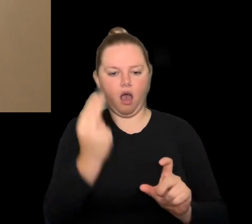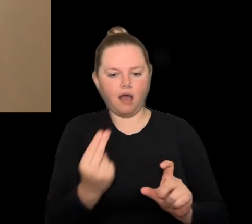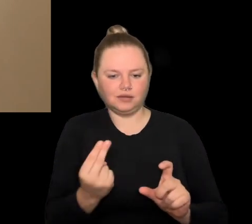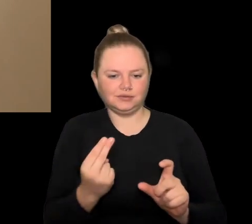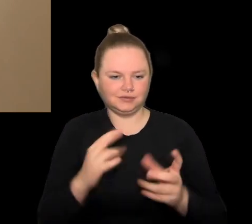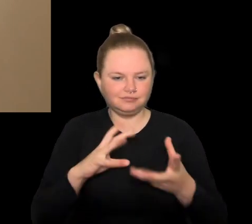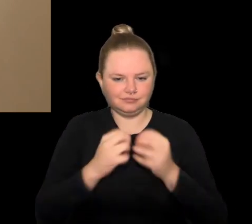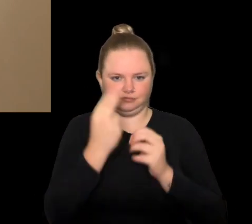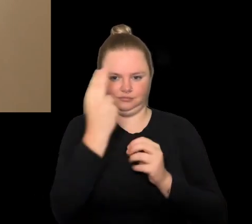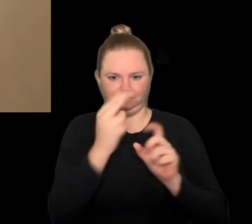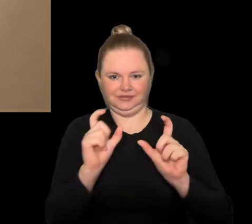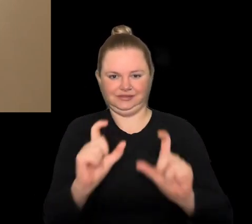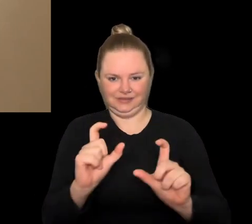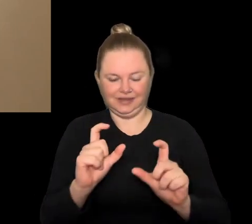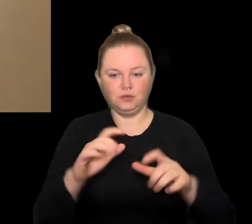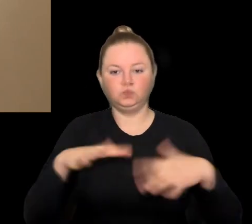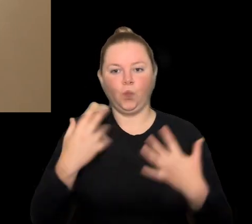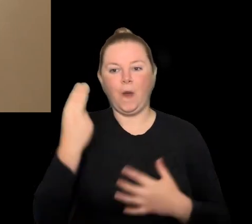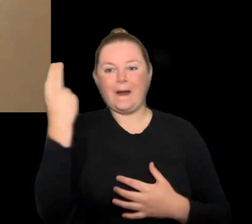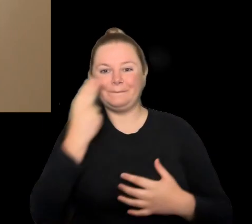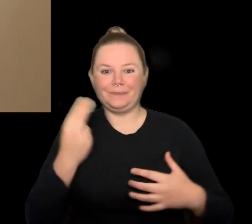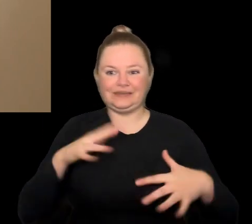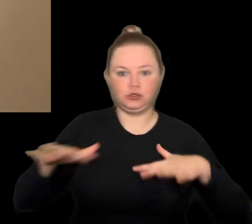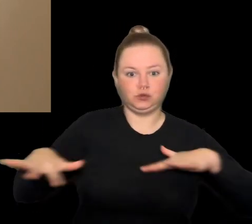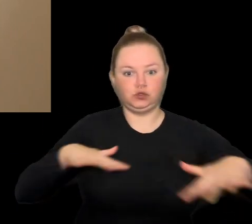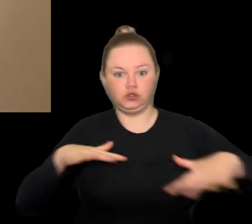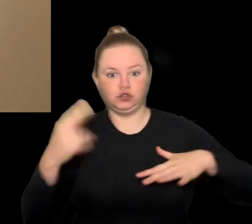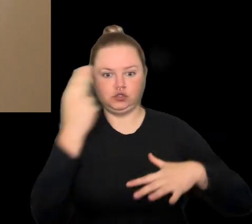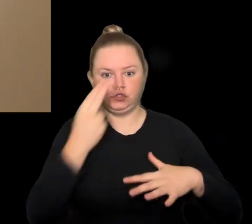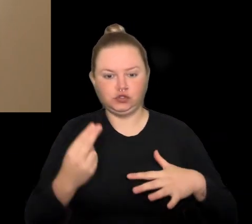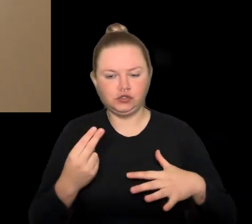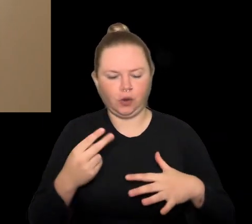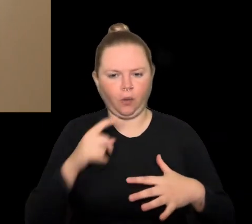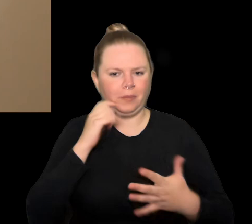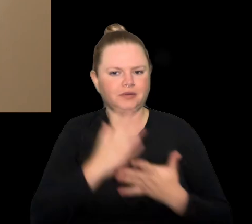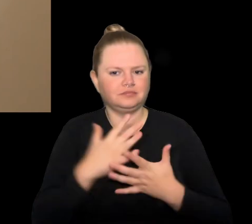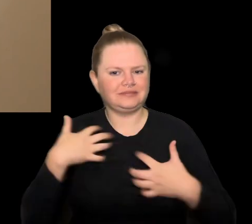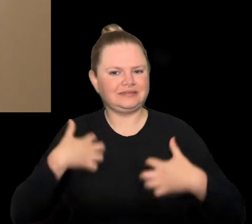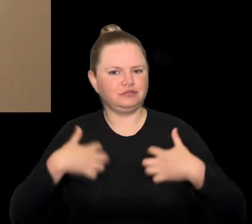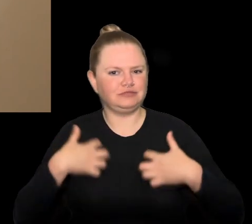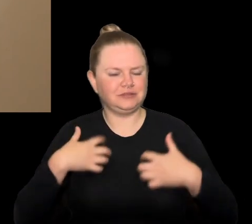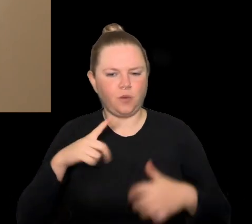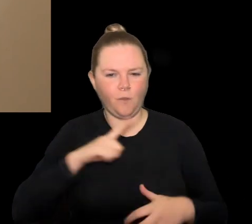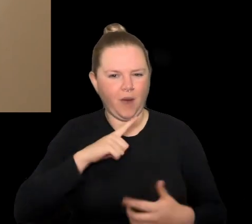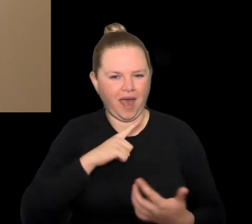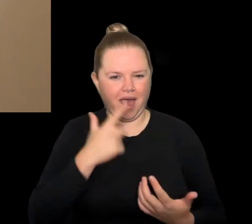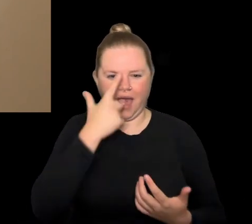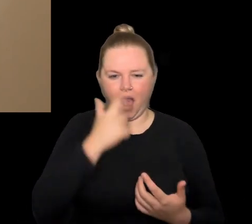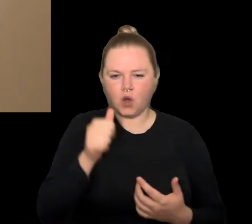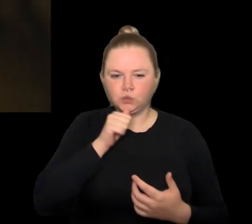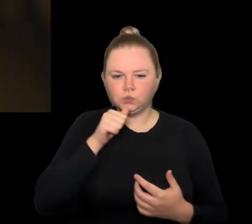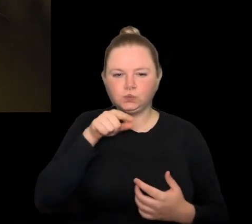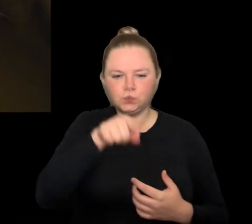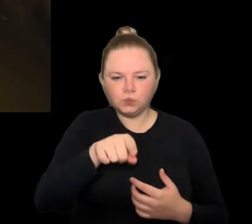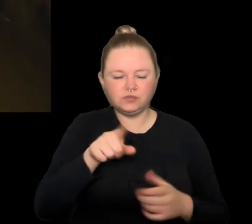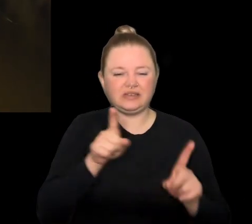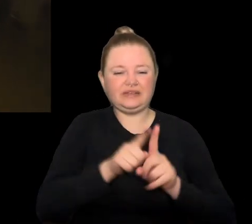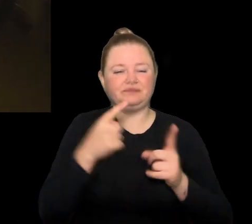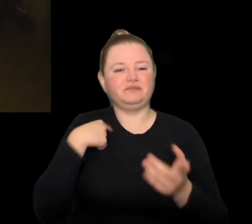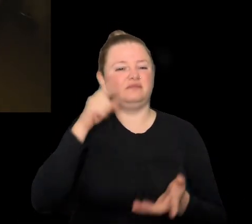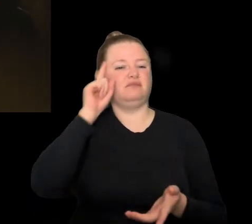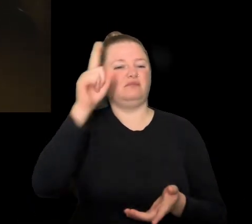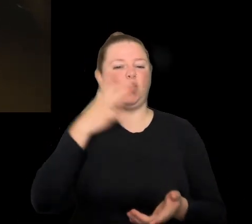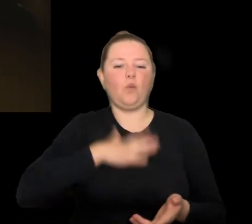so trying animations think would be really interesting, because I could use that if I